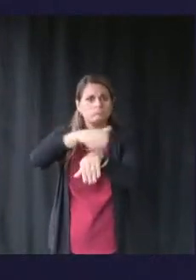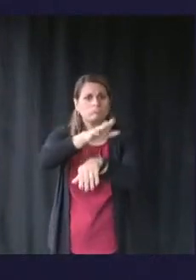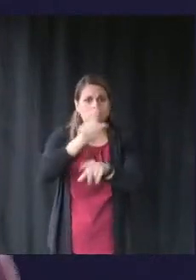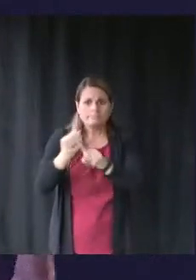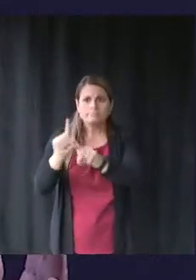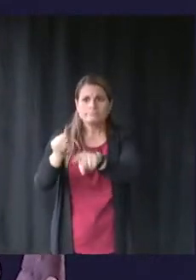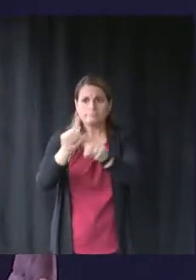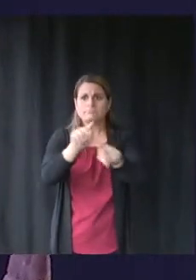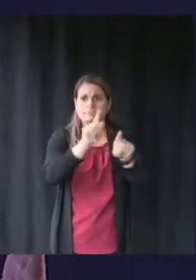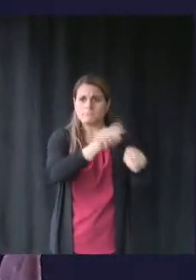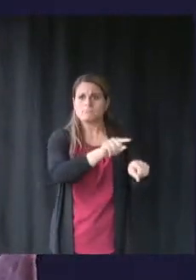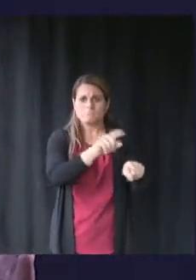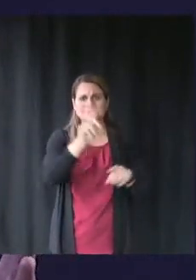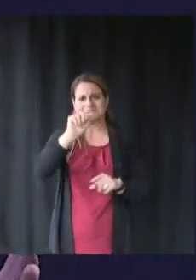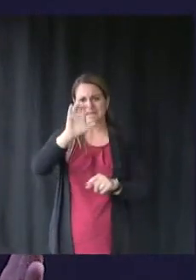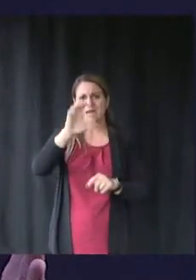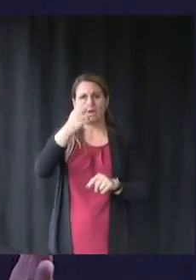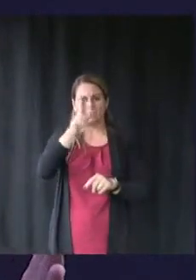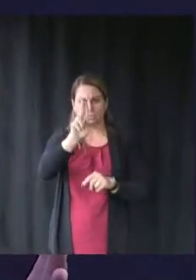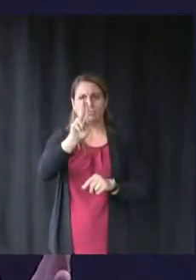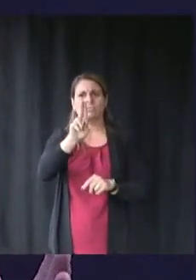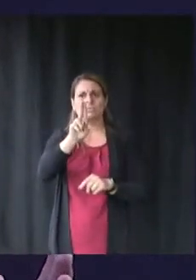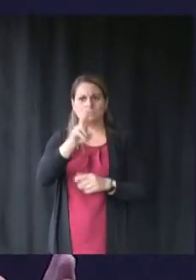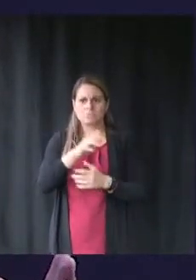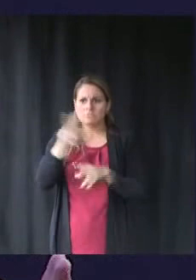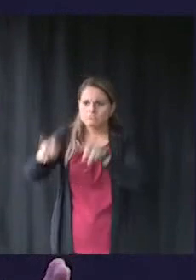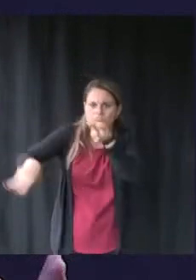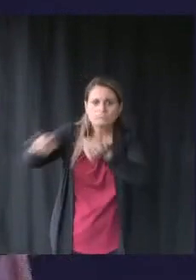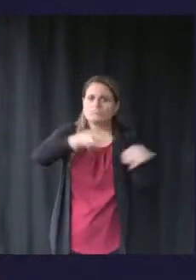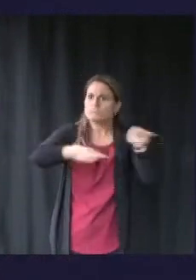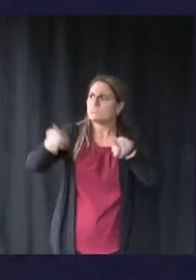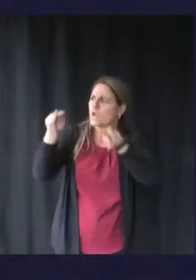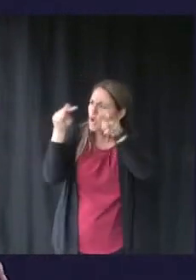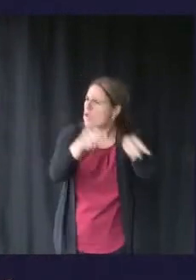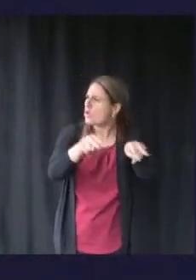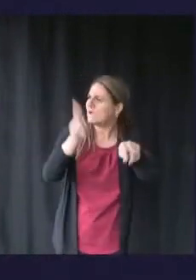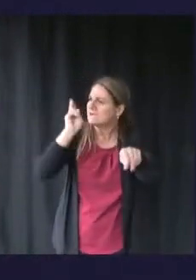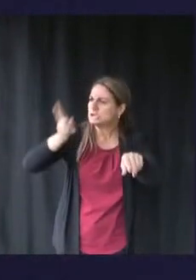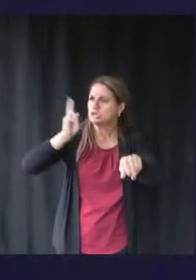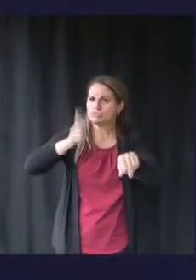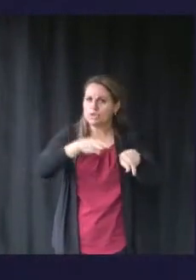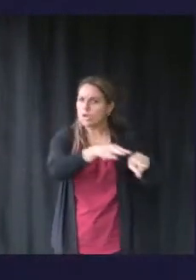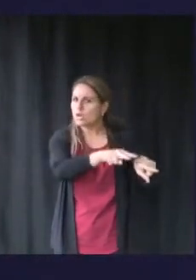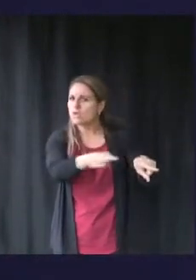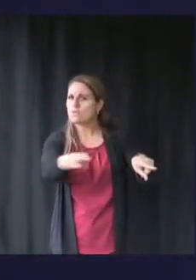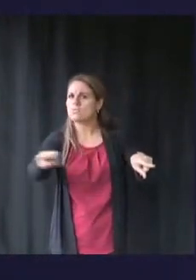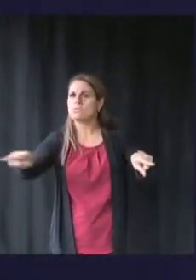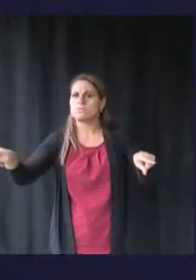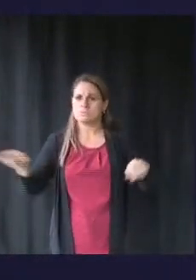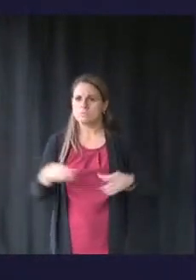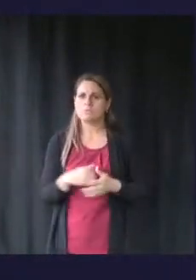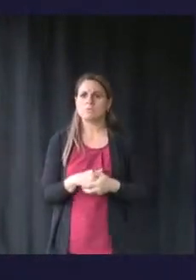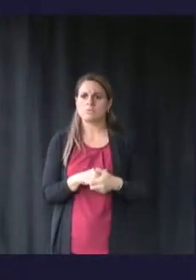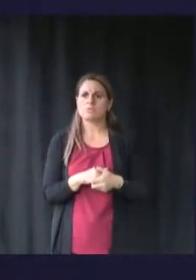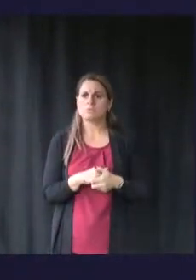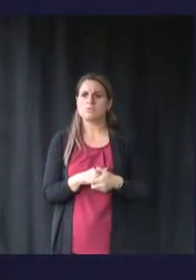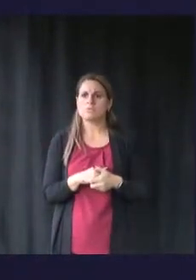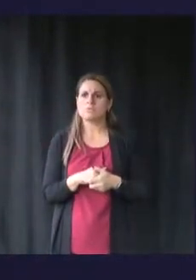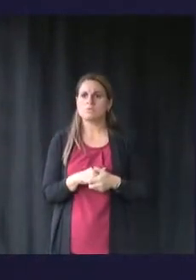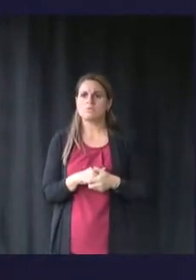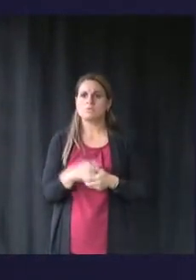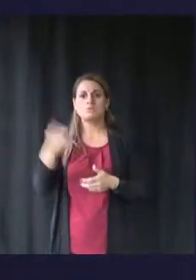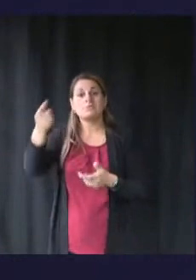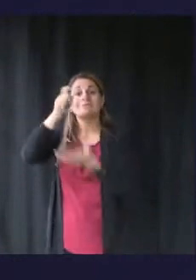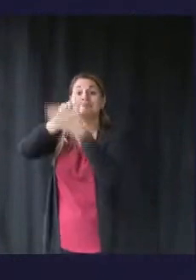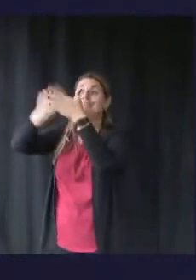Work sets you free as you go through the entrance. But that's not what I wanted them to see. I wanted them to see the